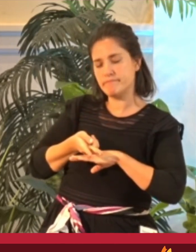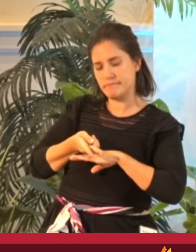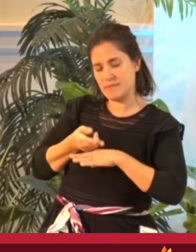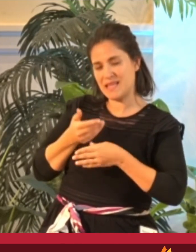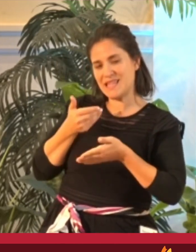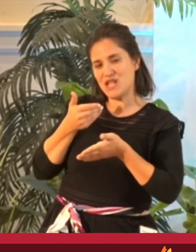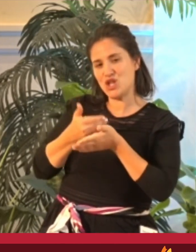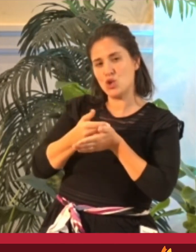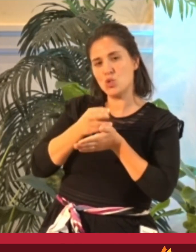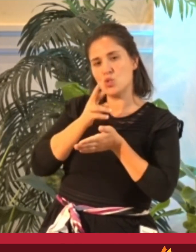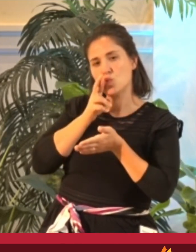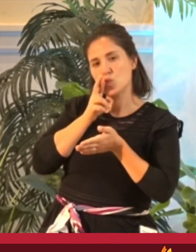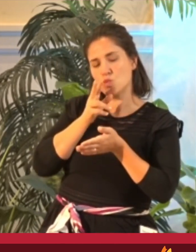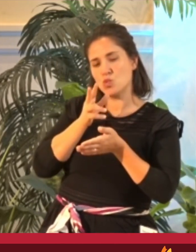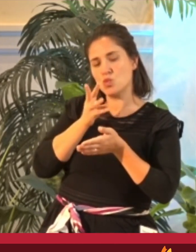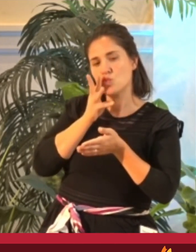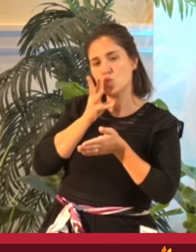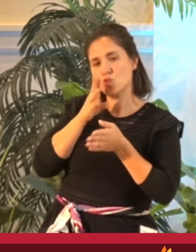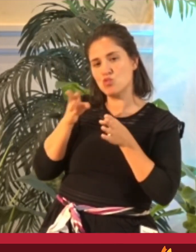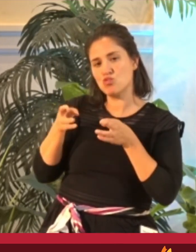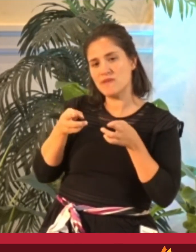The water flows gently,